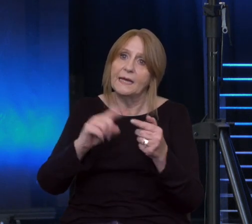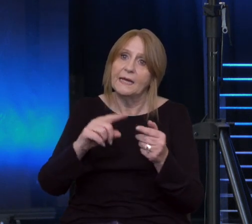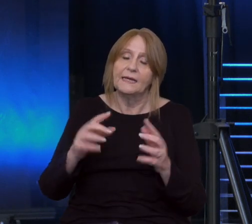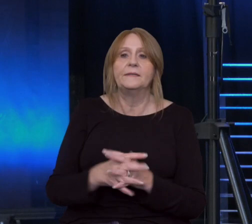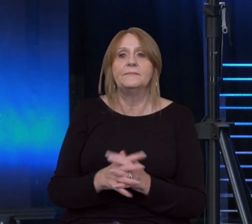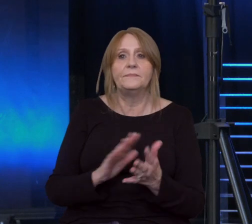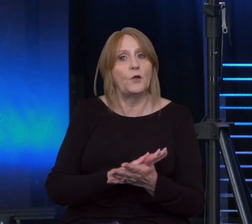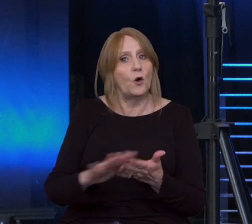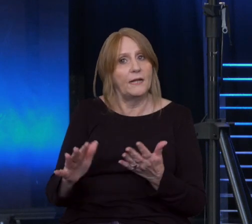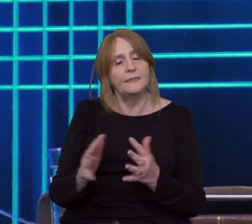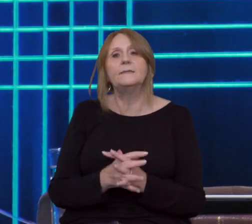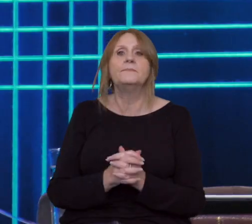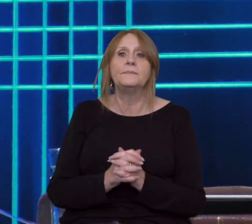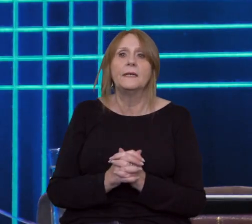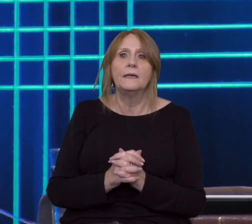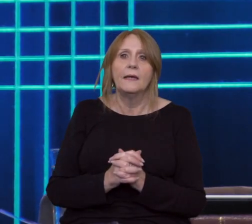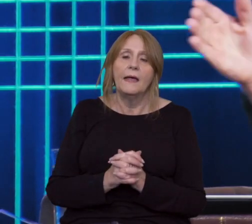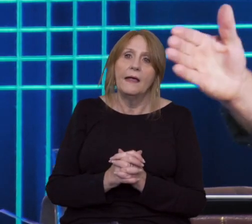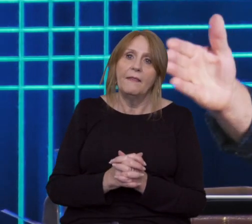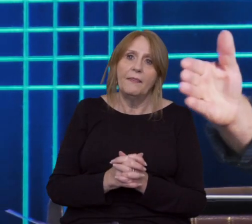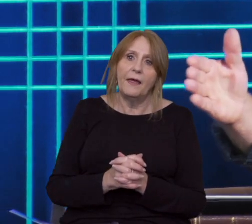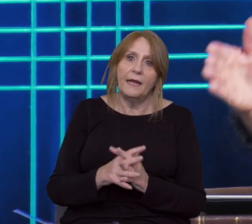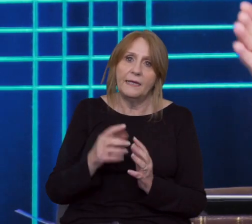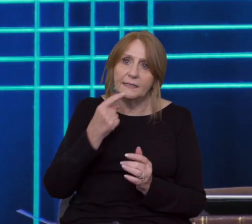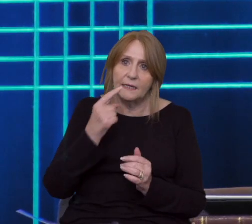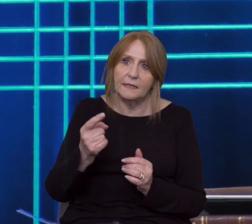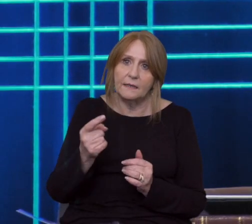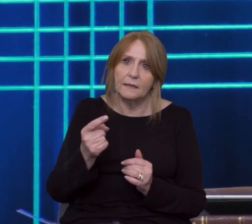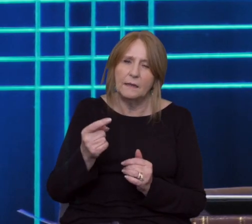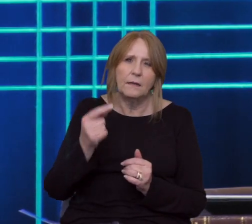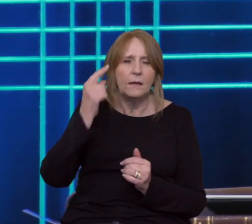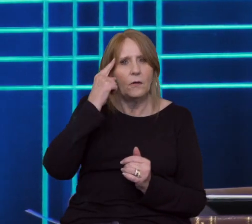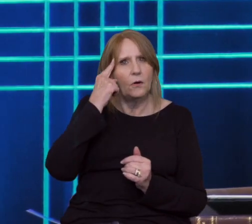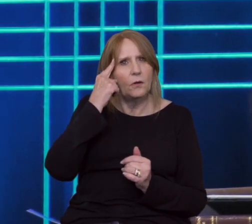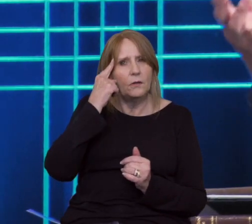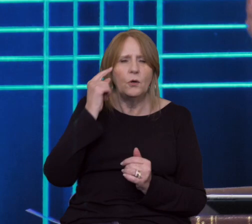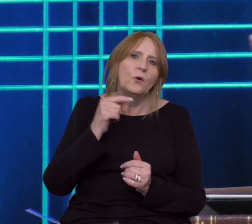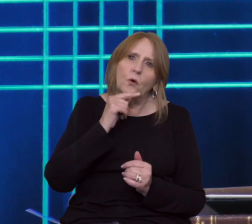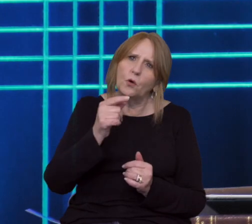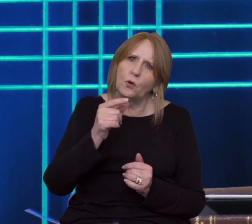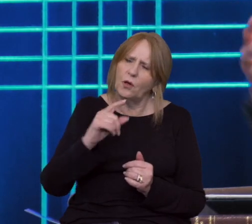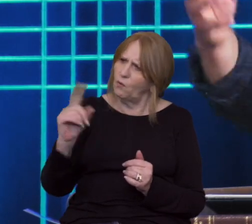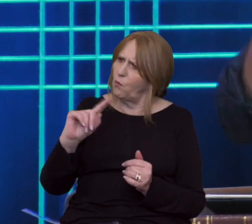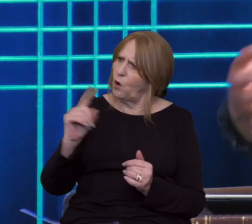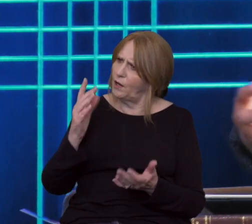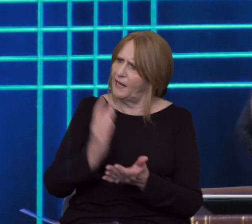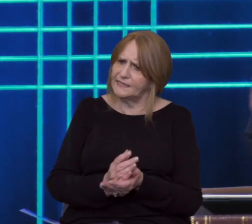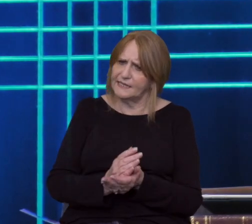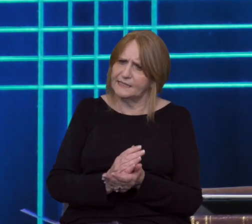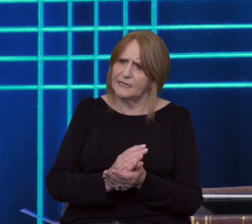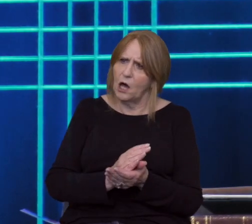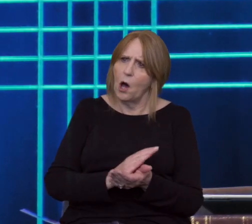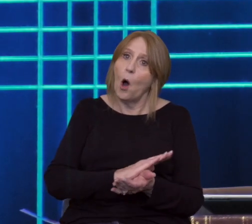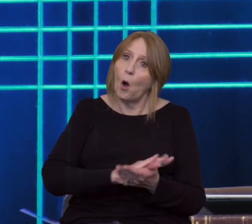hornet before them. And many commentators have stopped and thought, who or what is this hornet? The word hornet